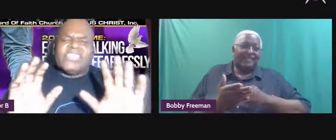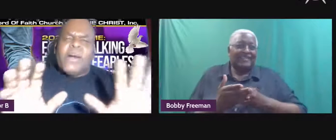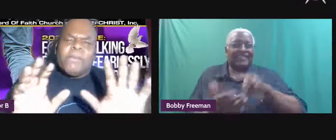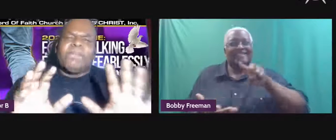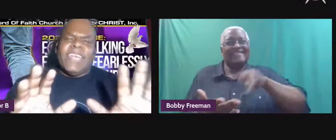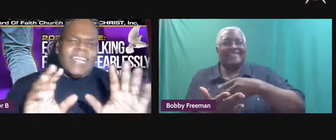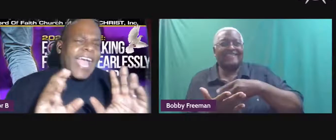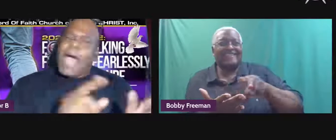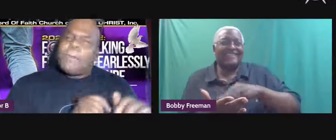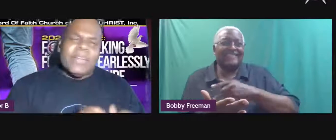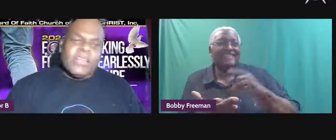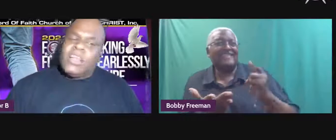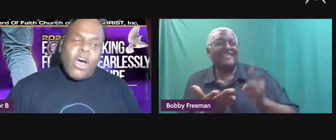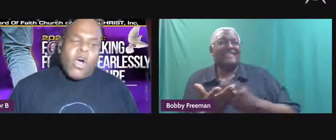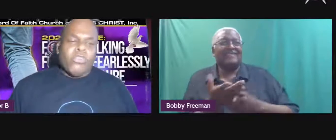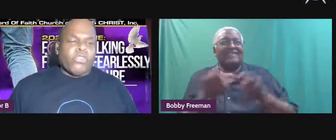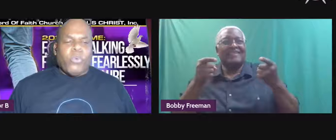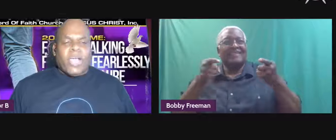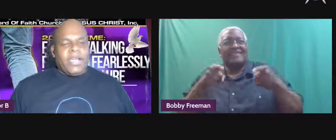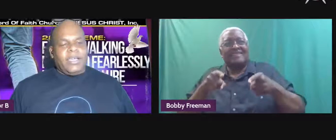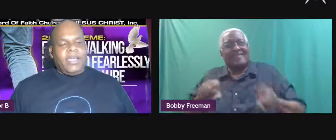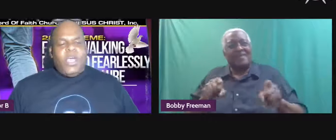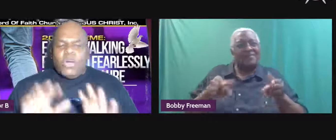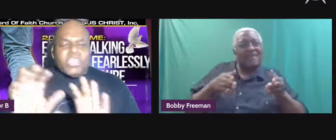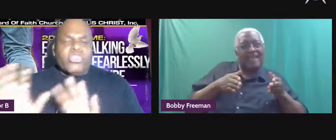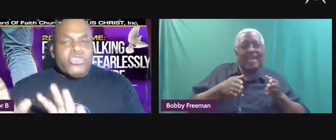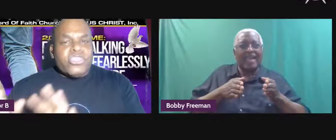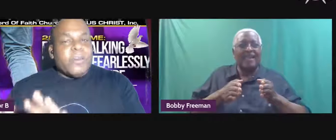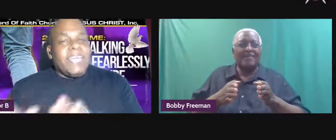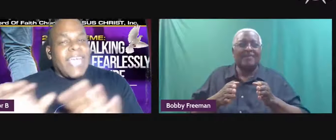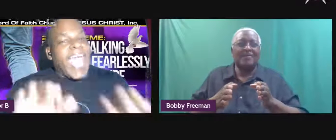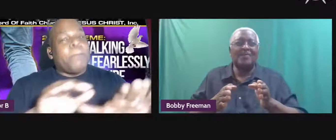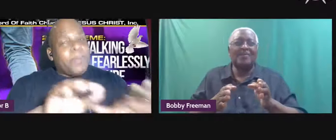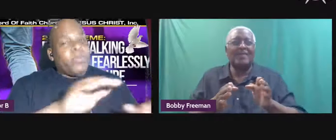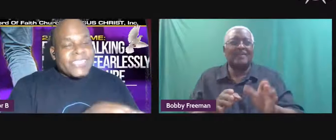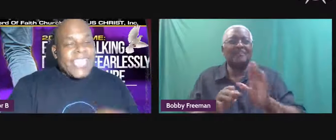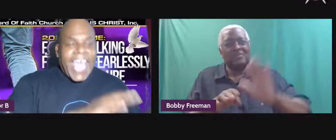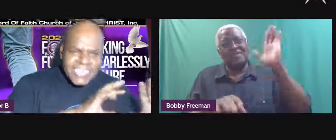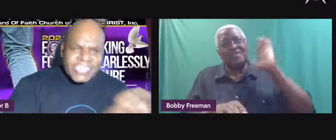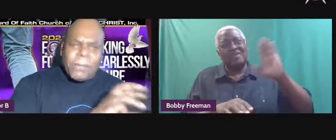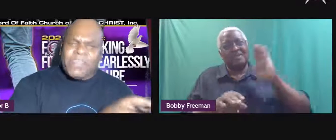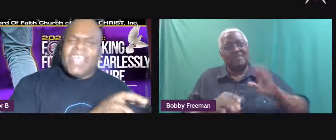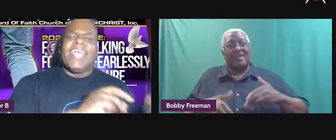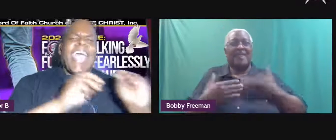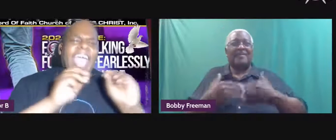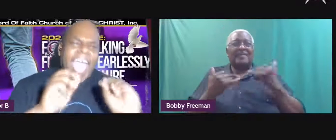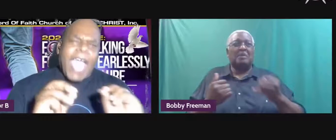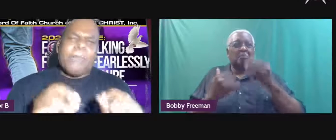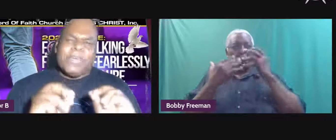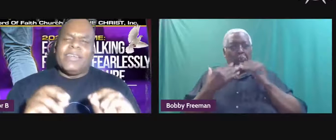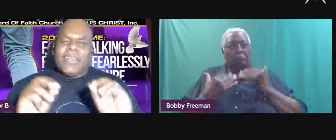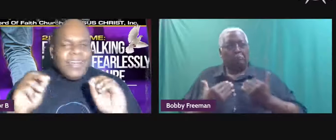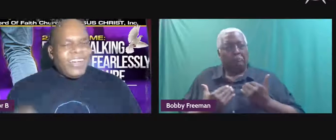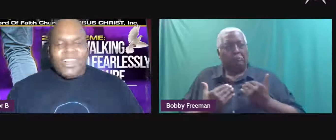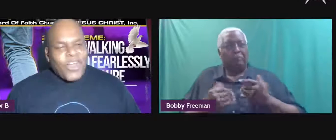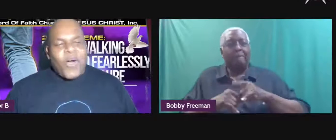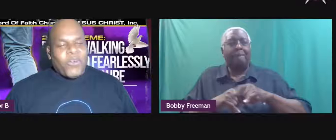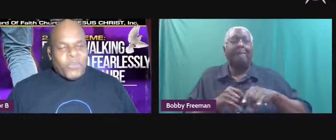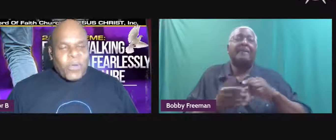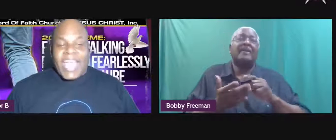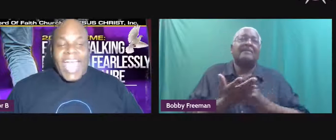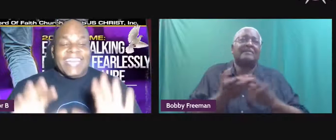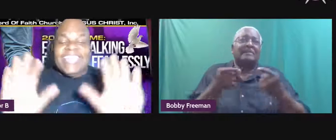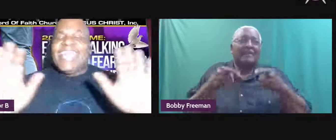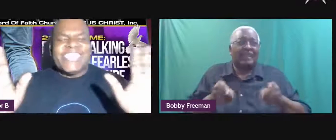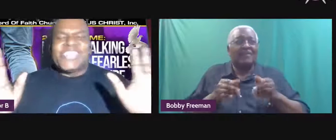dance. Something happened along the way. What used to be happy was sad. Something happened